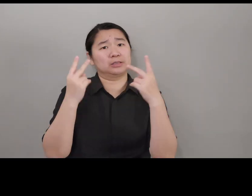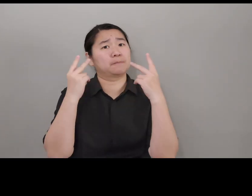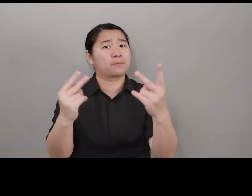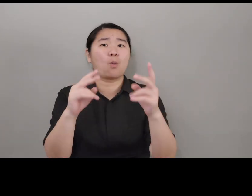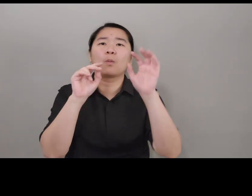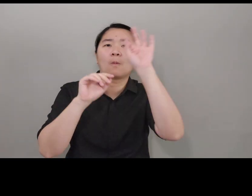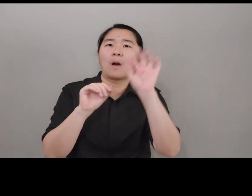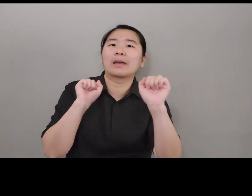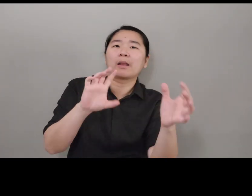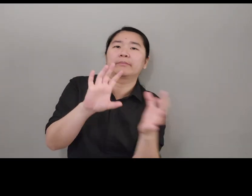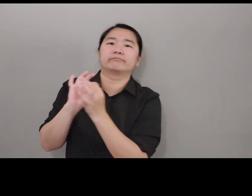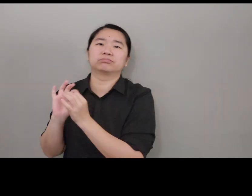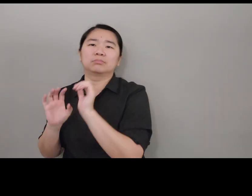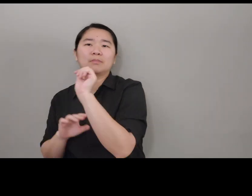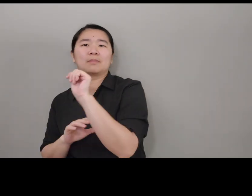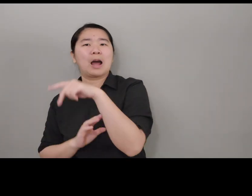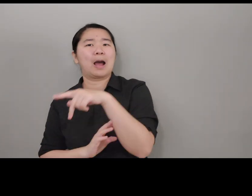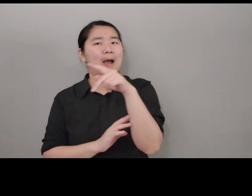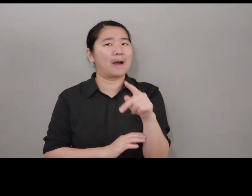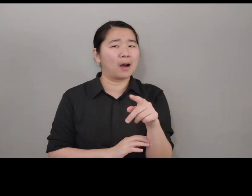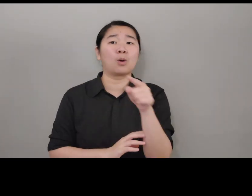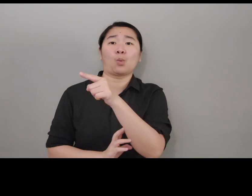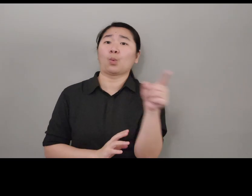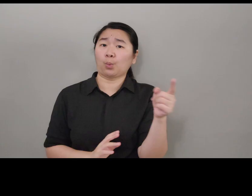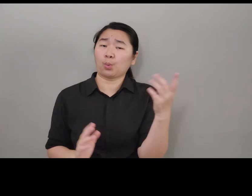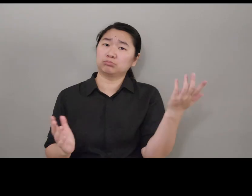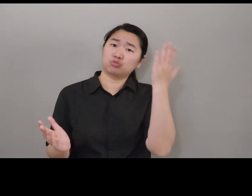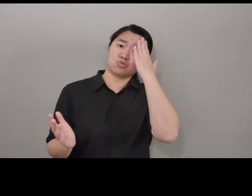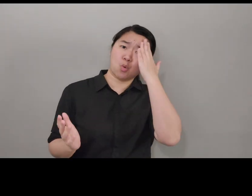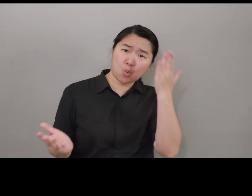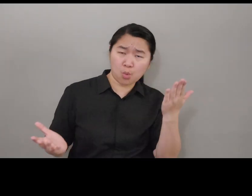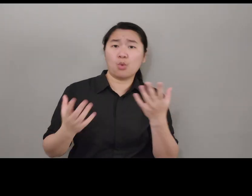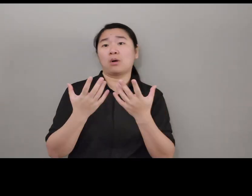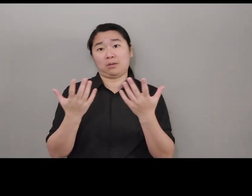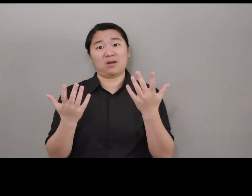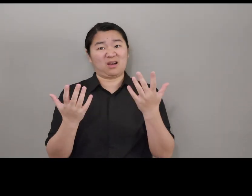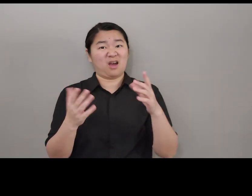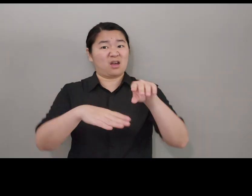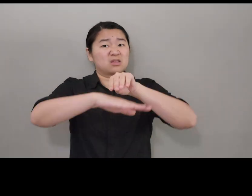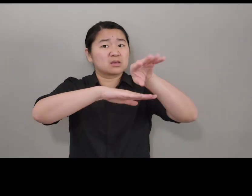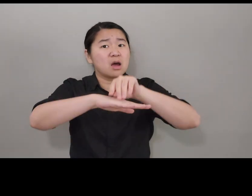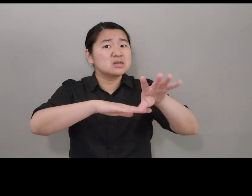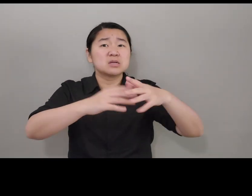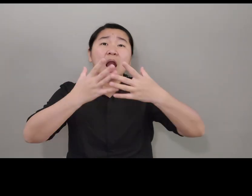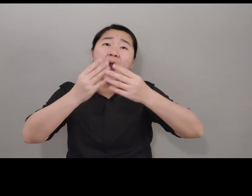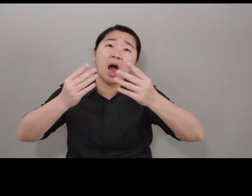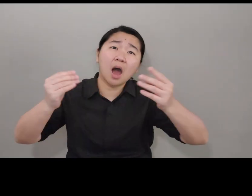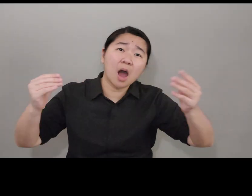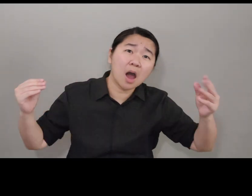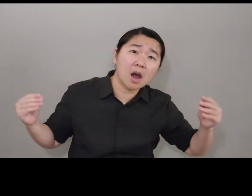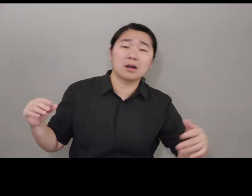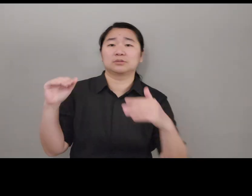is that, being on the other side of a consulting house, lots of organizations just come and